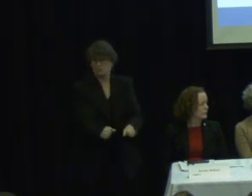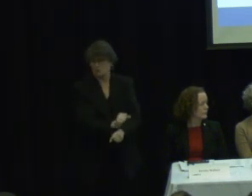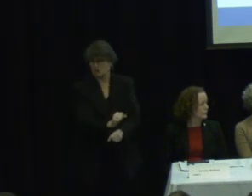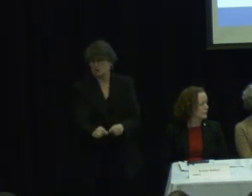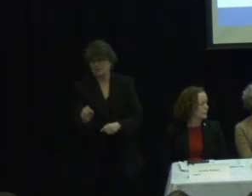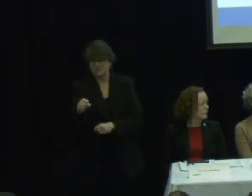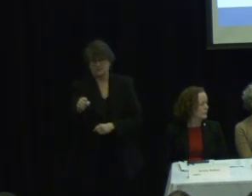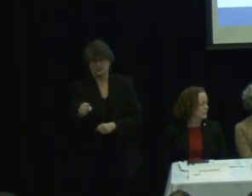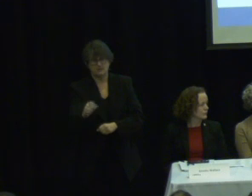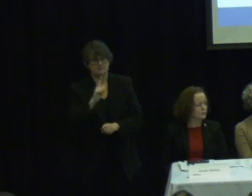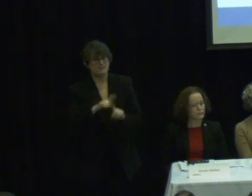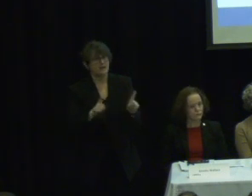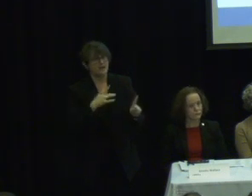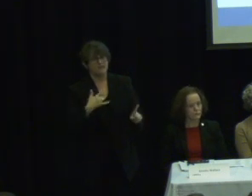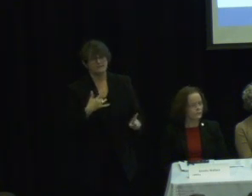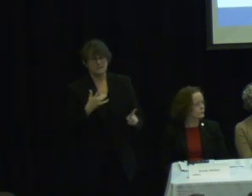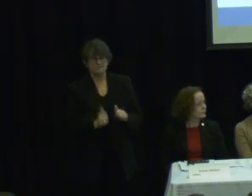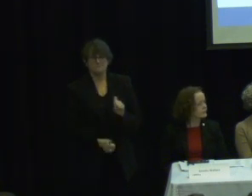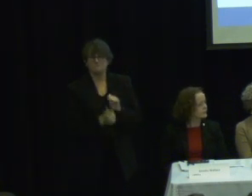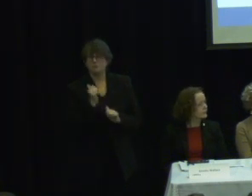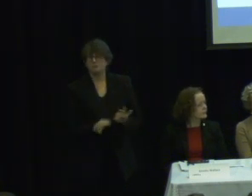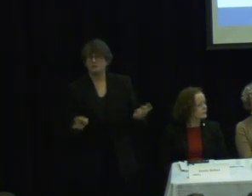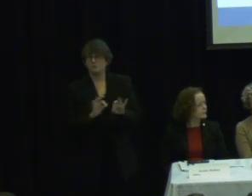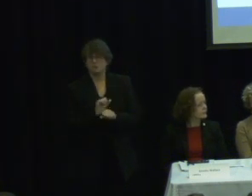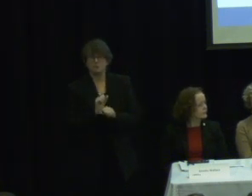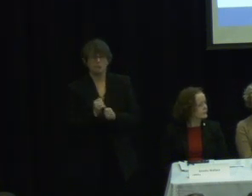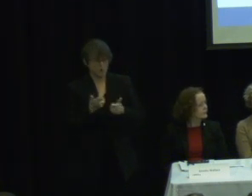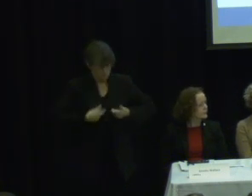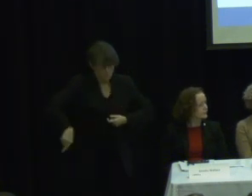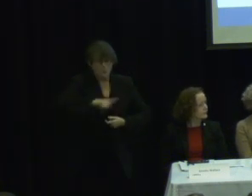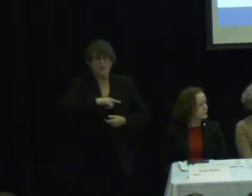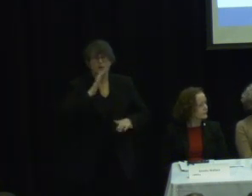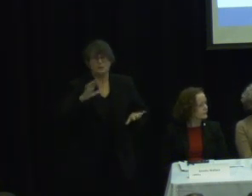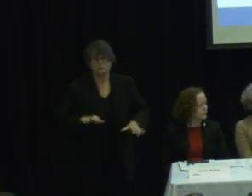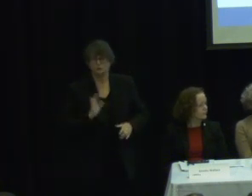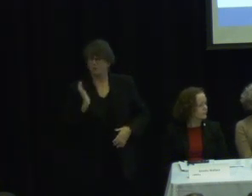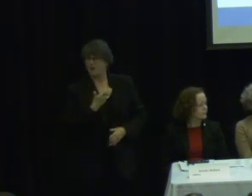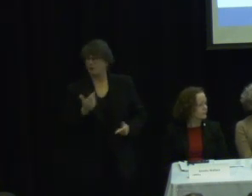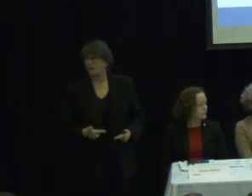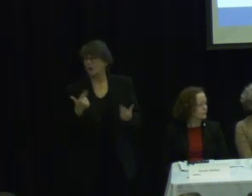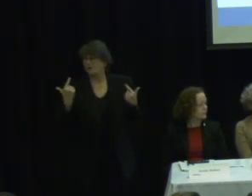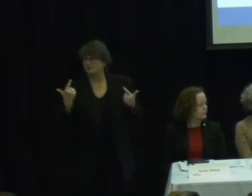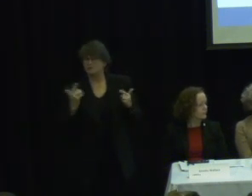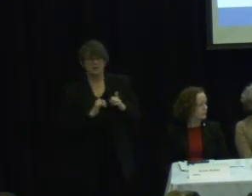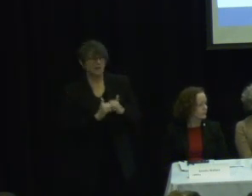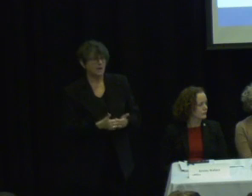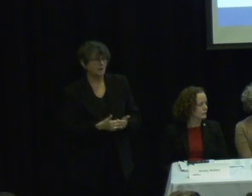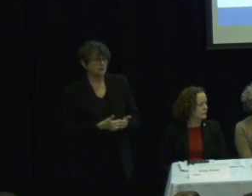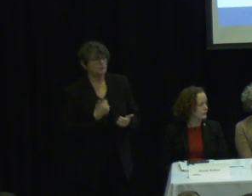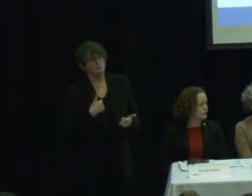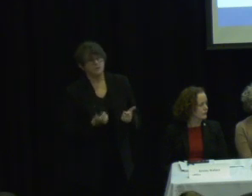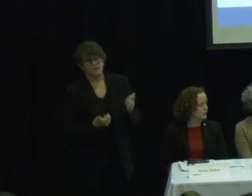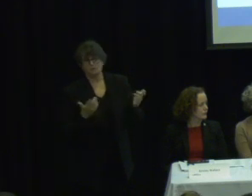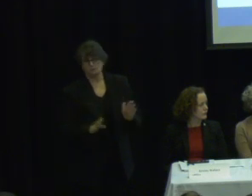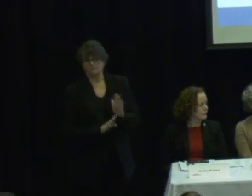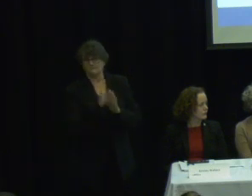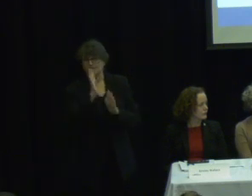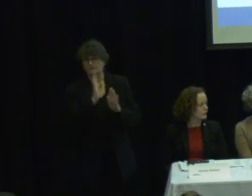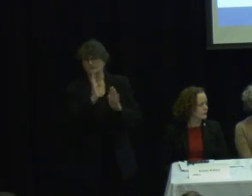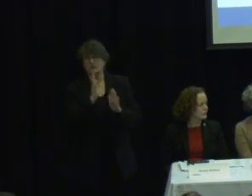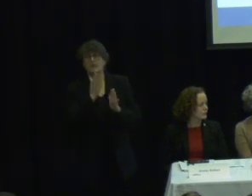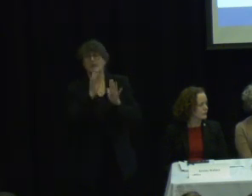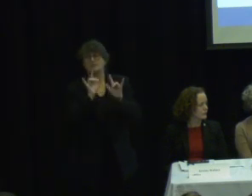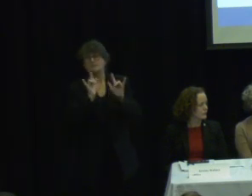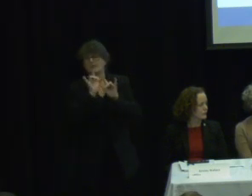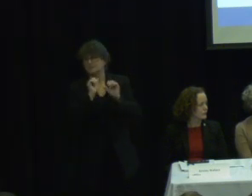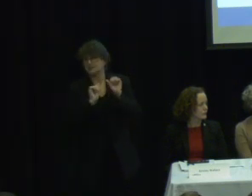believe you'll ever do in your life. Because if there's one thing I think we're supposed to do in this world, learn how to love a little bit better. And if we're not loving